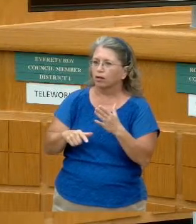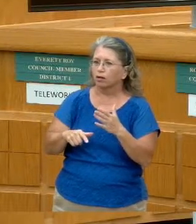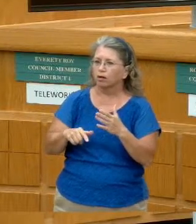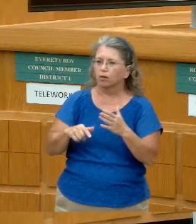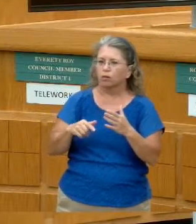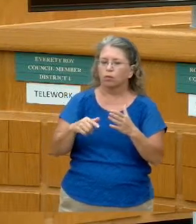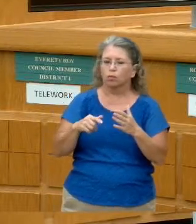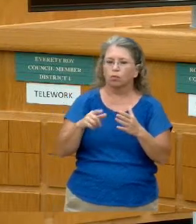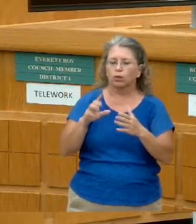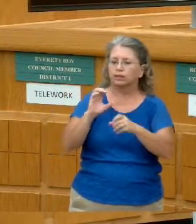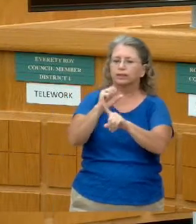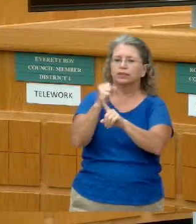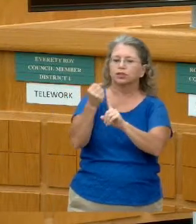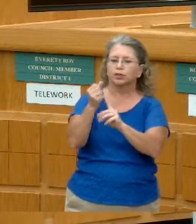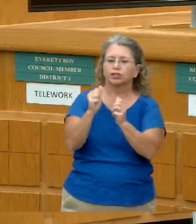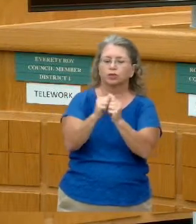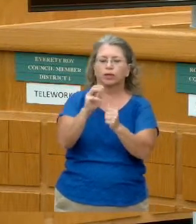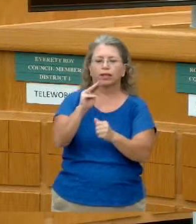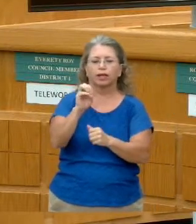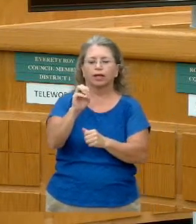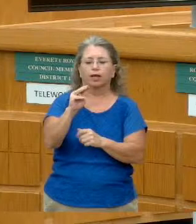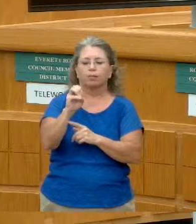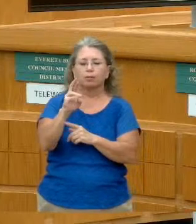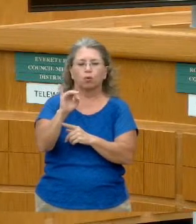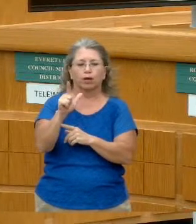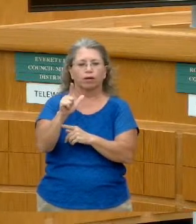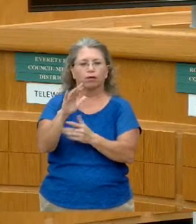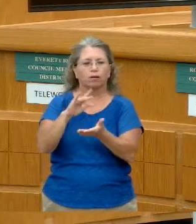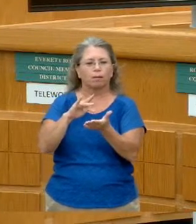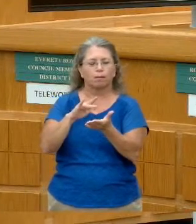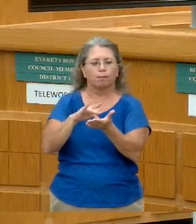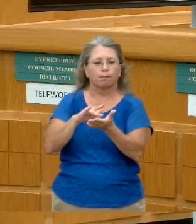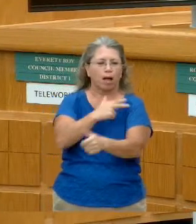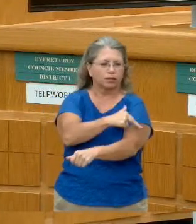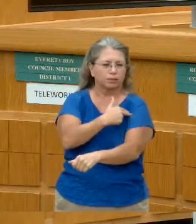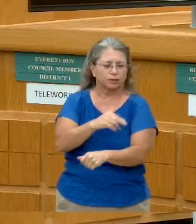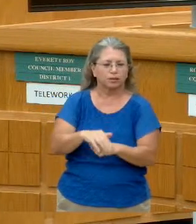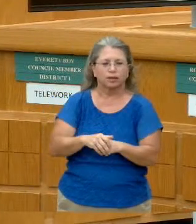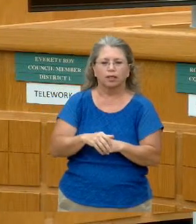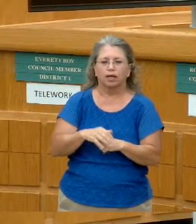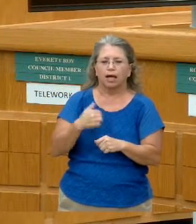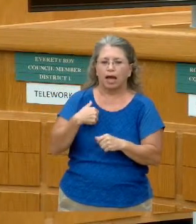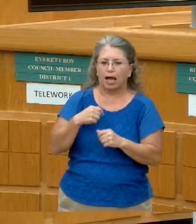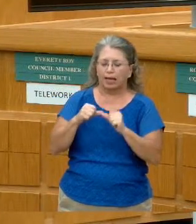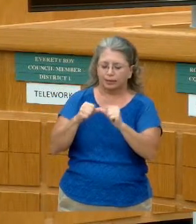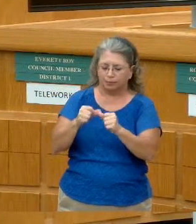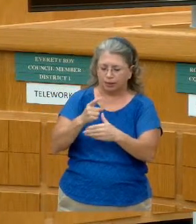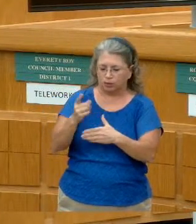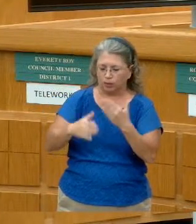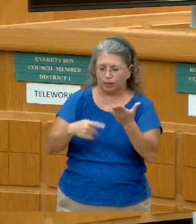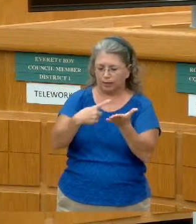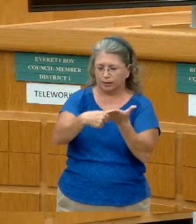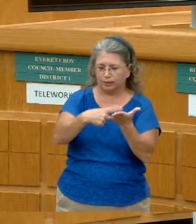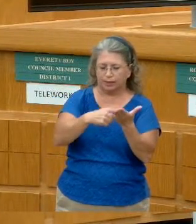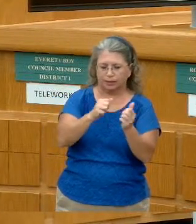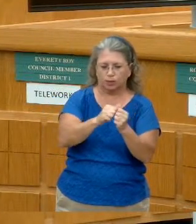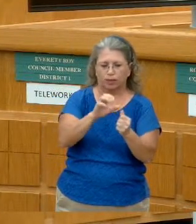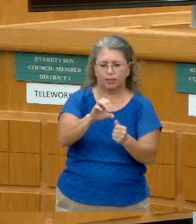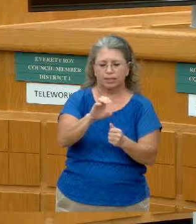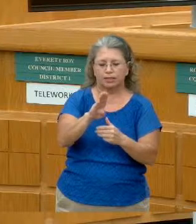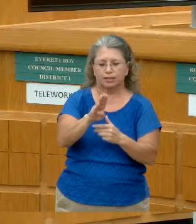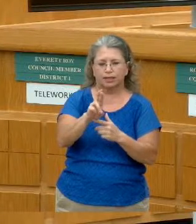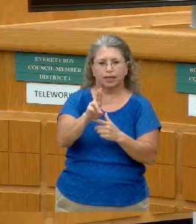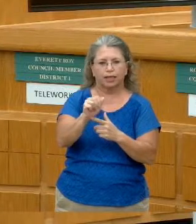Medical Center is such that I spent the weekend discussing with both CBRAC and a really